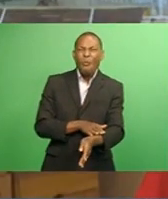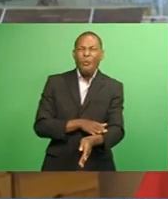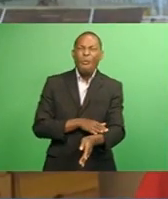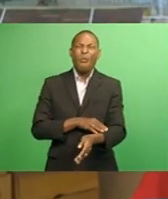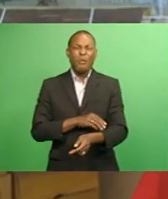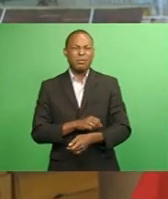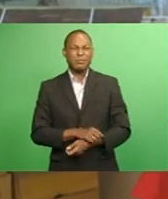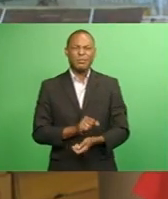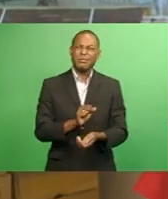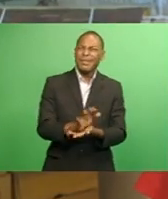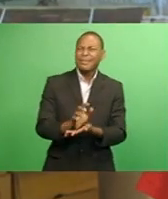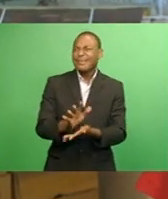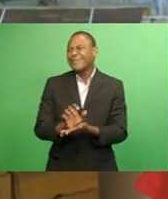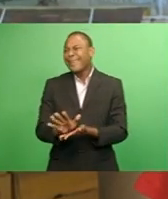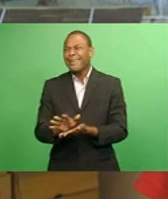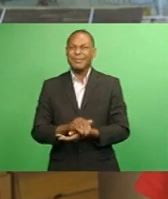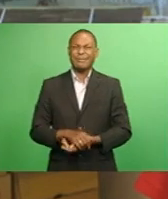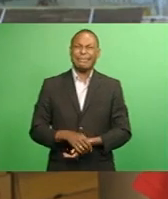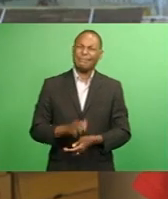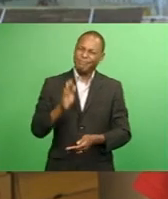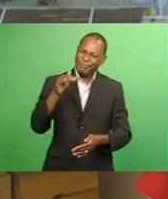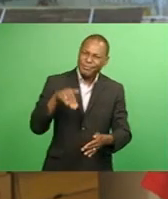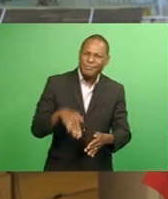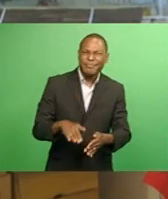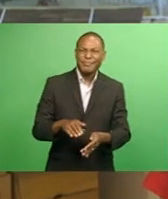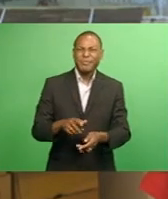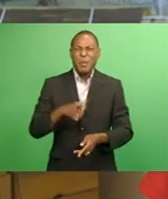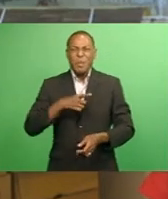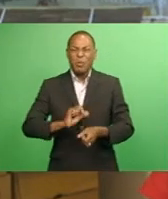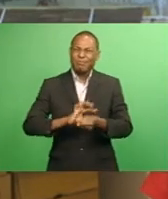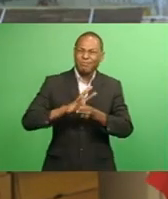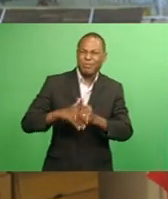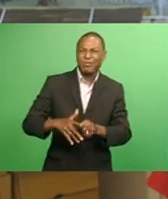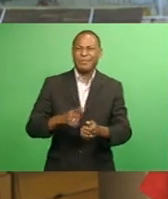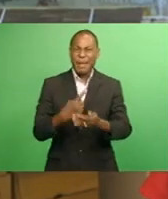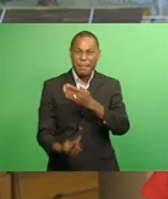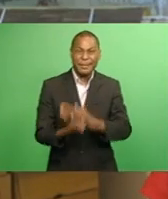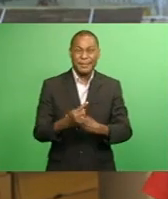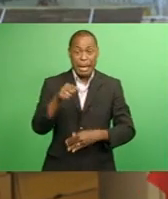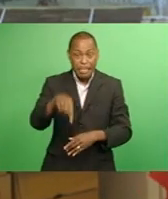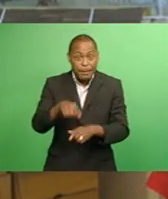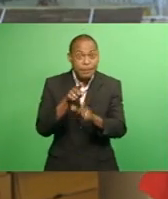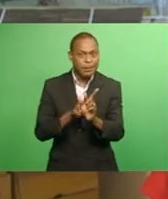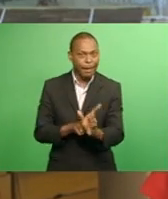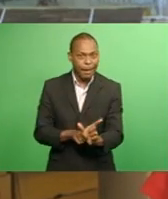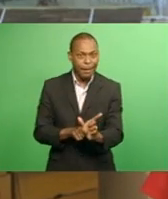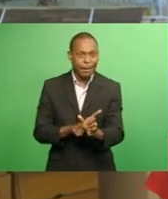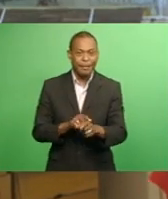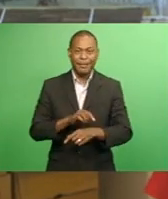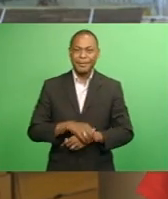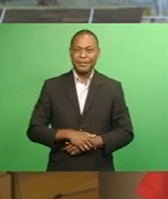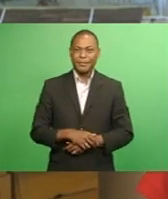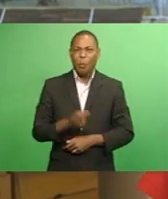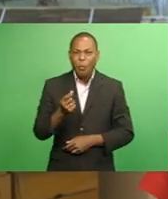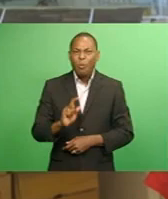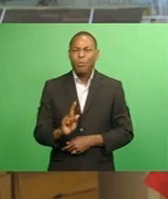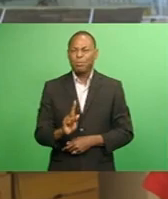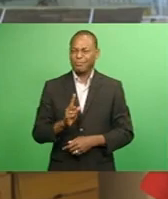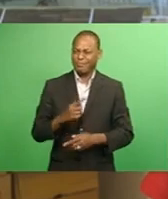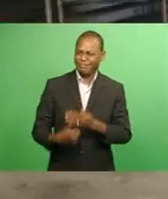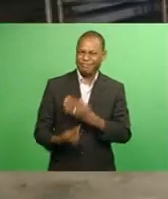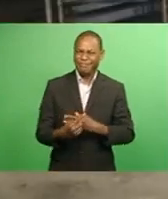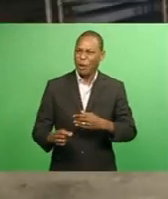bit down because of the pandemic. And this year we are a bit picking up